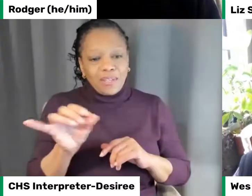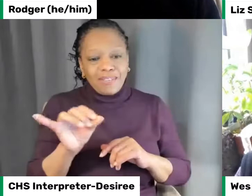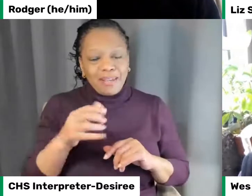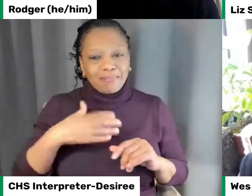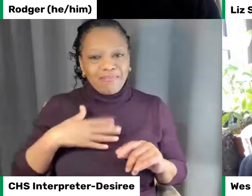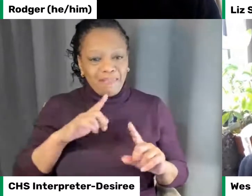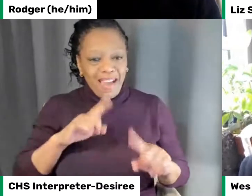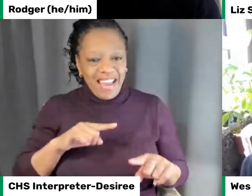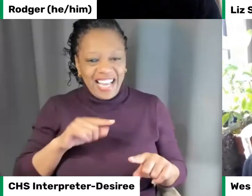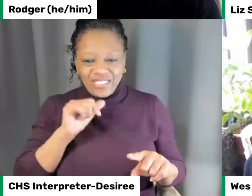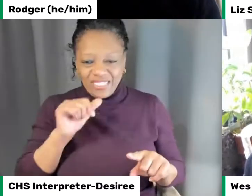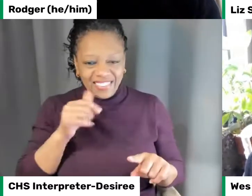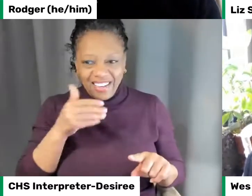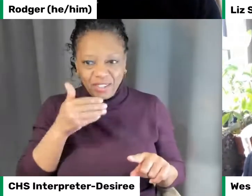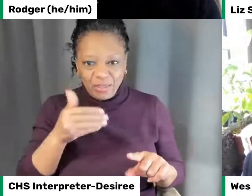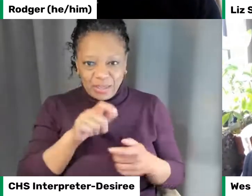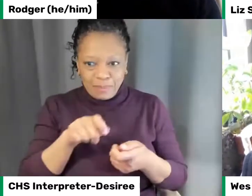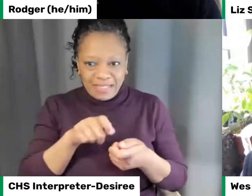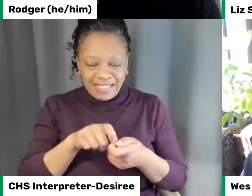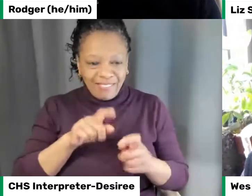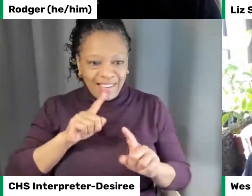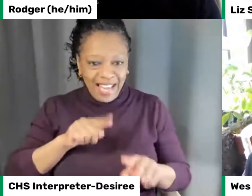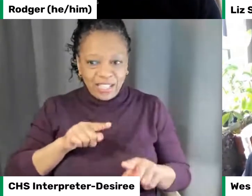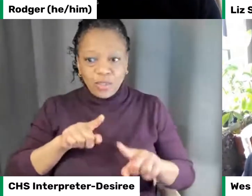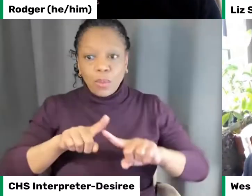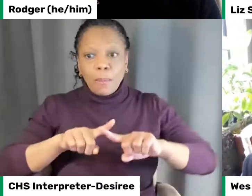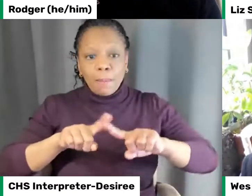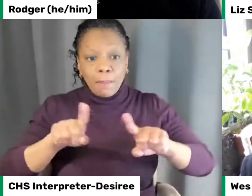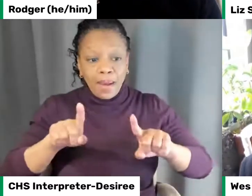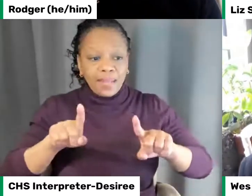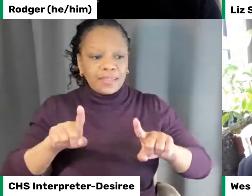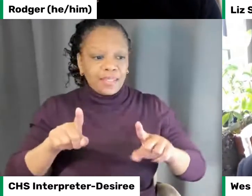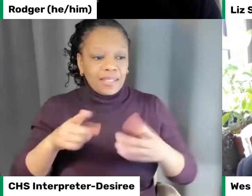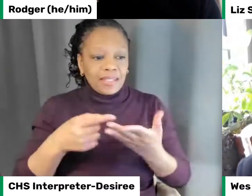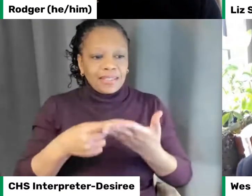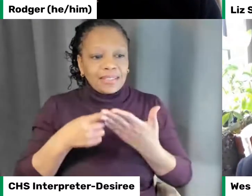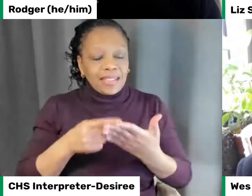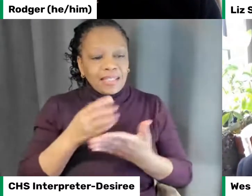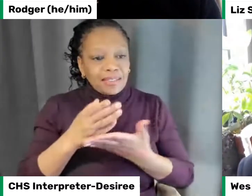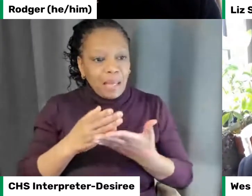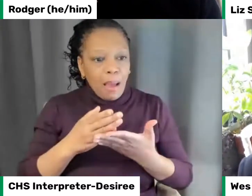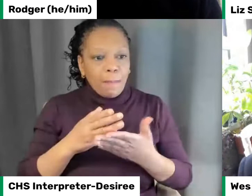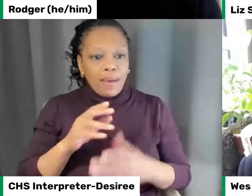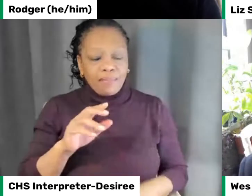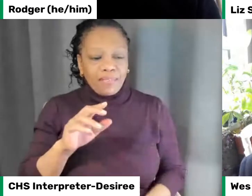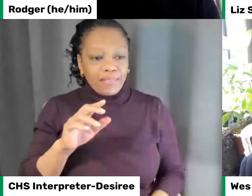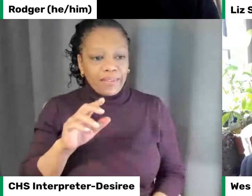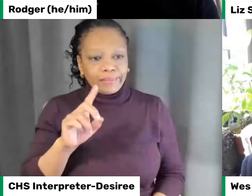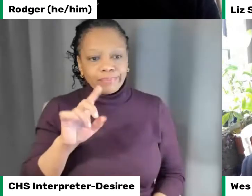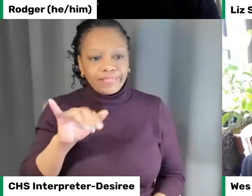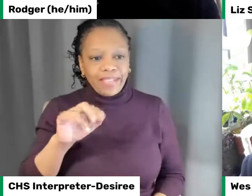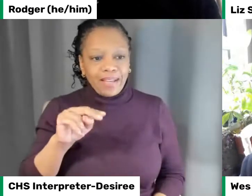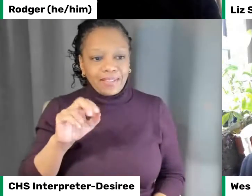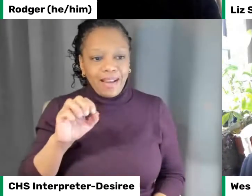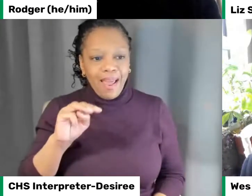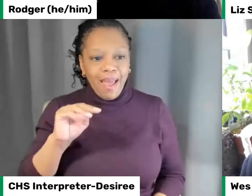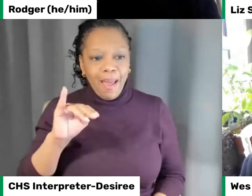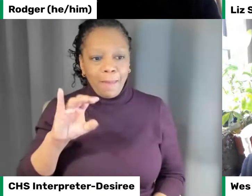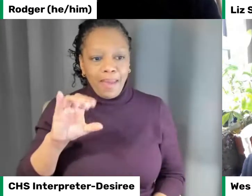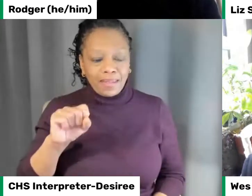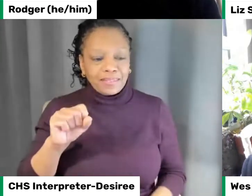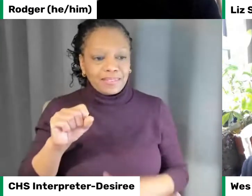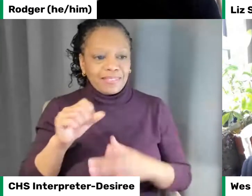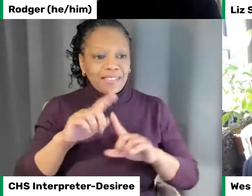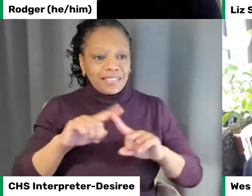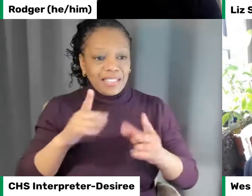answer is not a very good specific one, but it's to talk a little bit about some of the dynamics that are going to play around